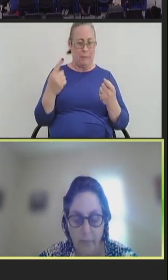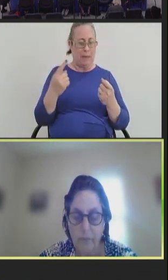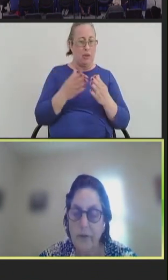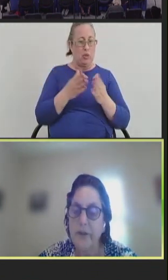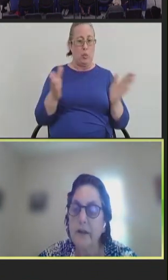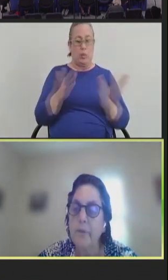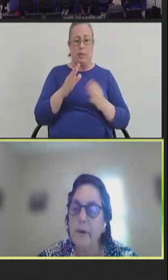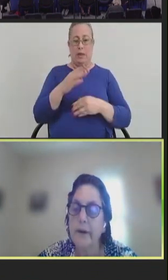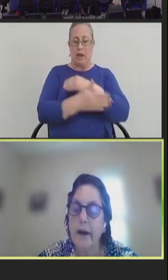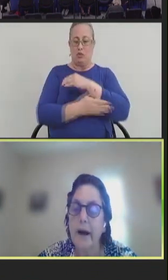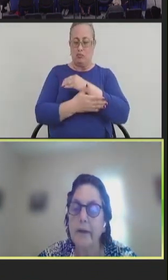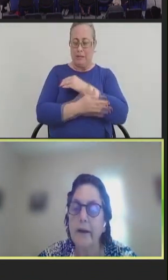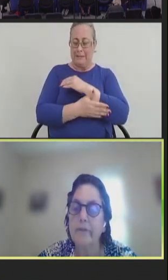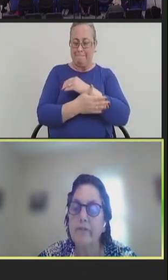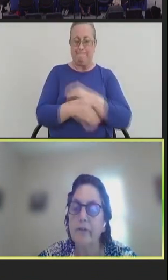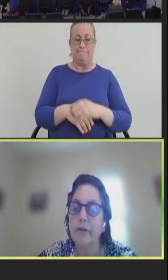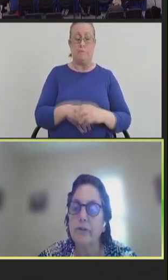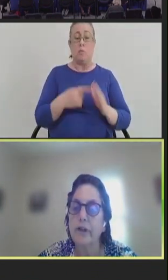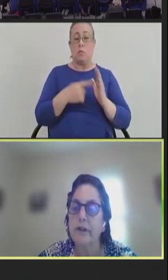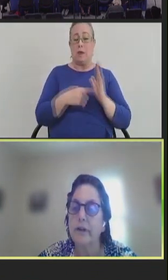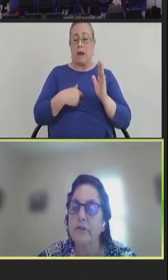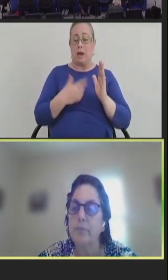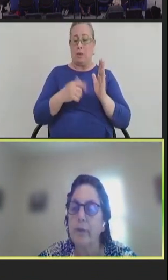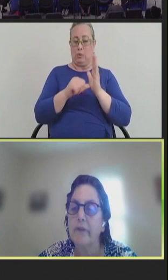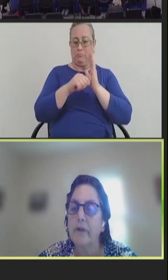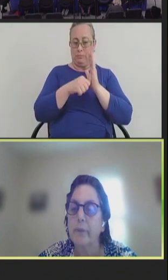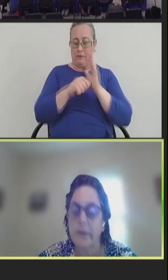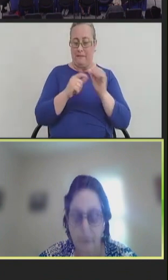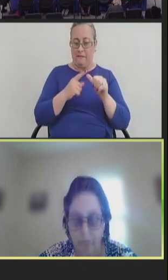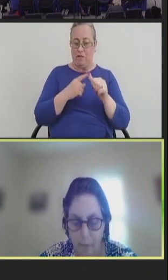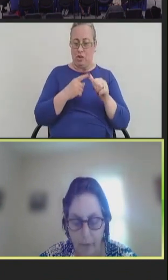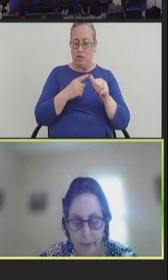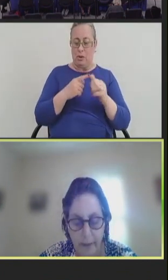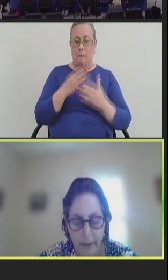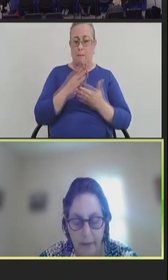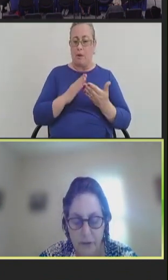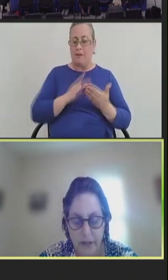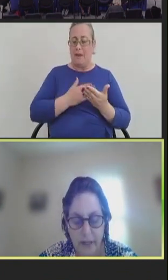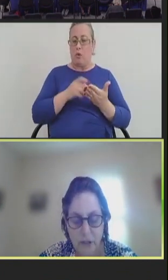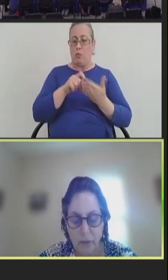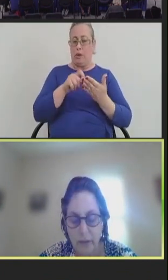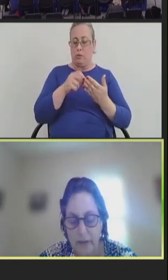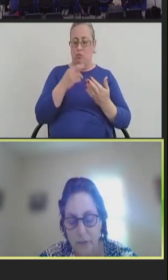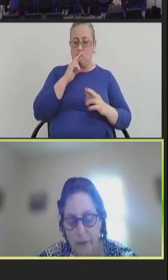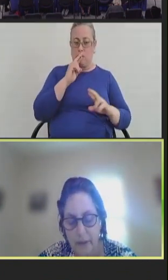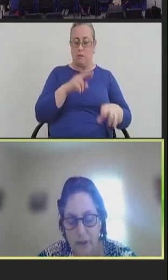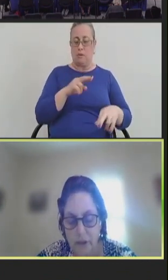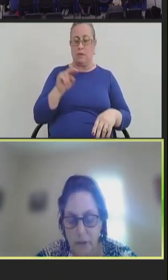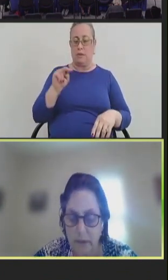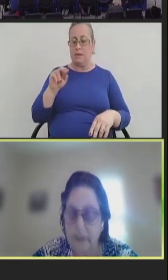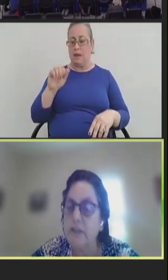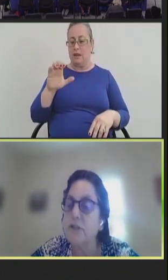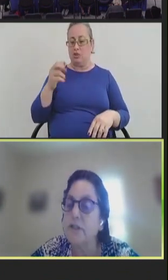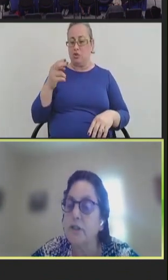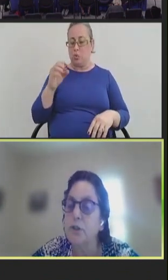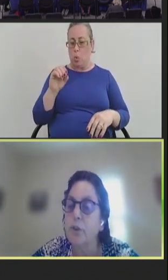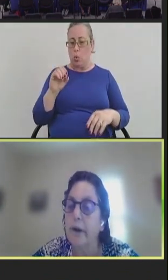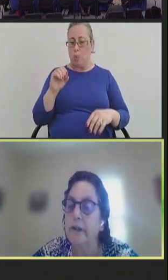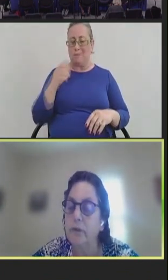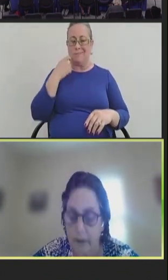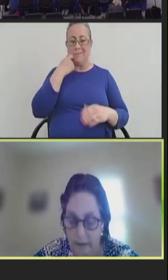And the thing I wanted to highlight first, and it's part of our written report, is NACHO last week just released